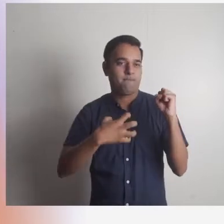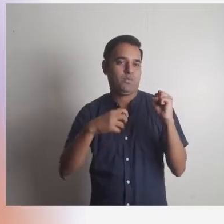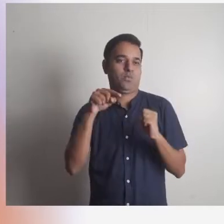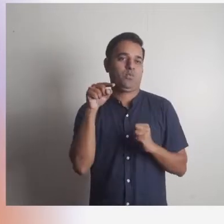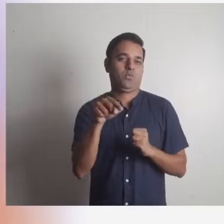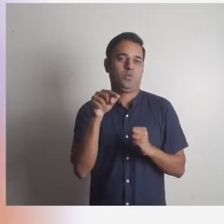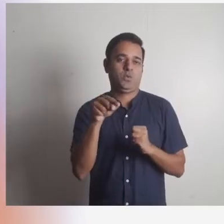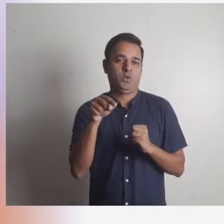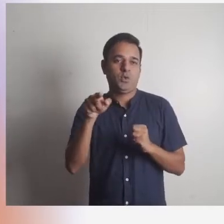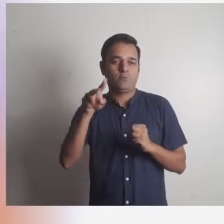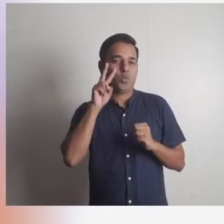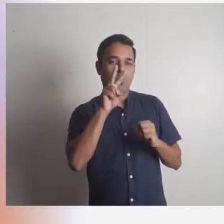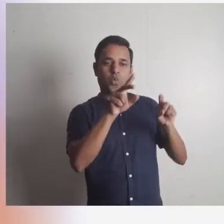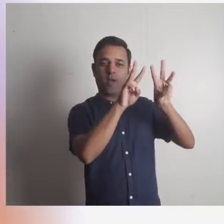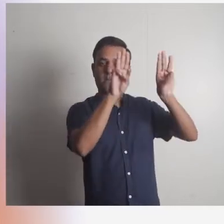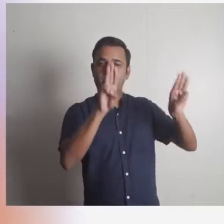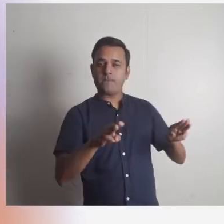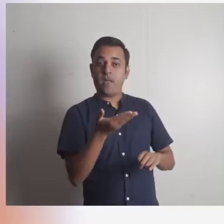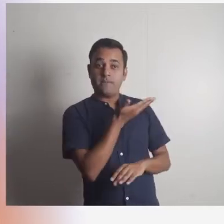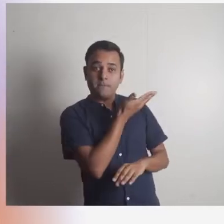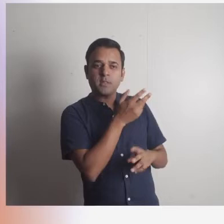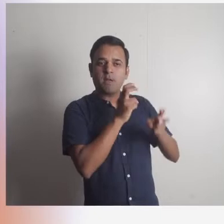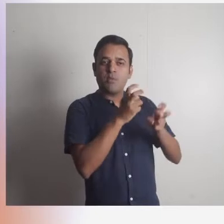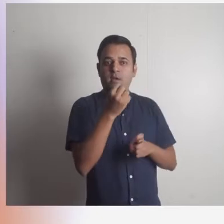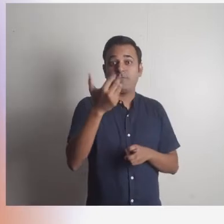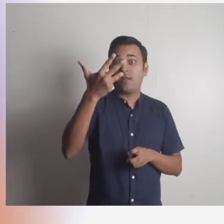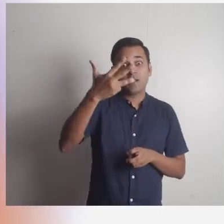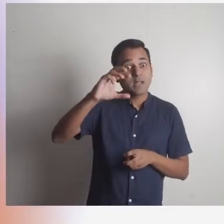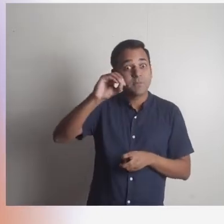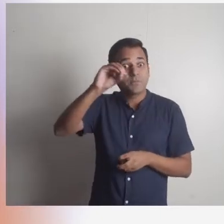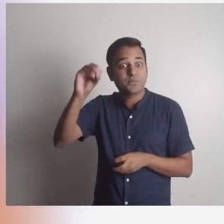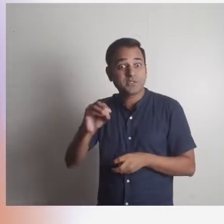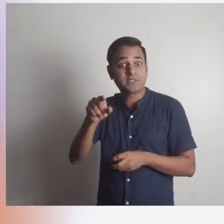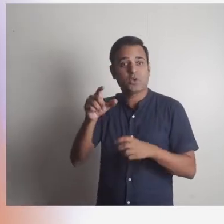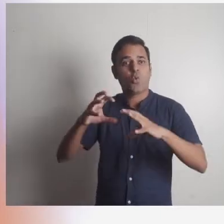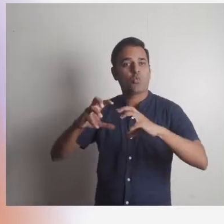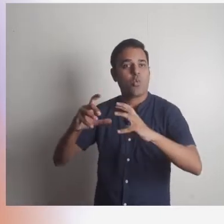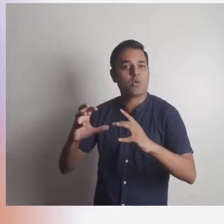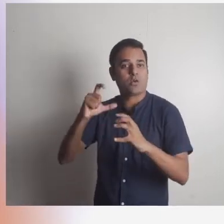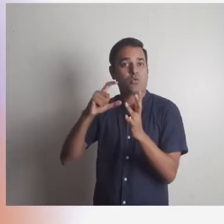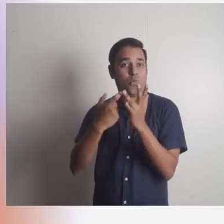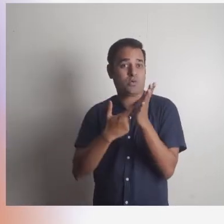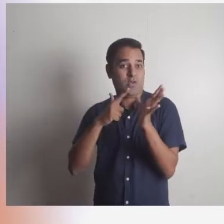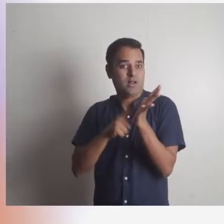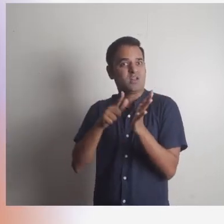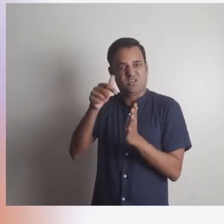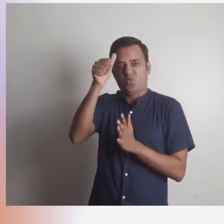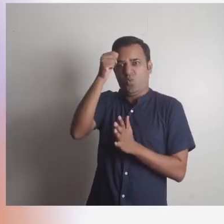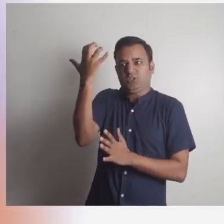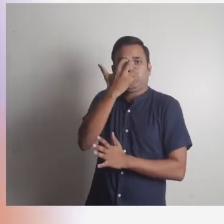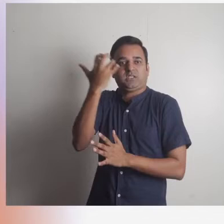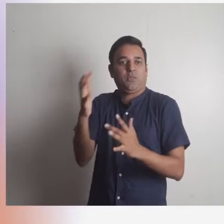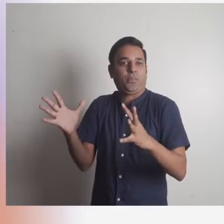already gone. 200 species a day that are becoming extinct. We have oxygen depletion within the ocean. We have a